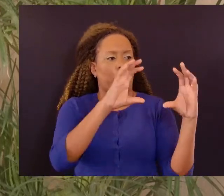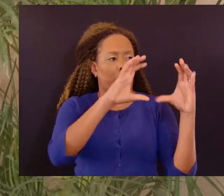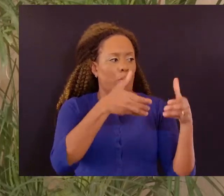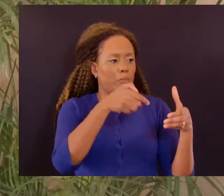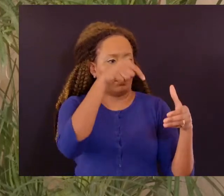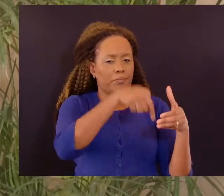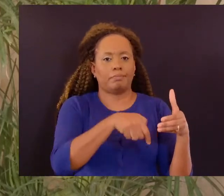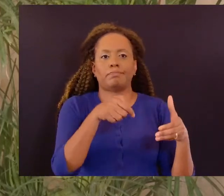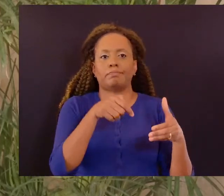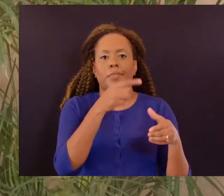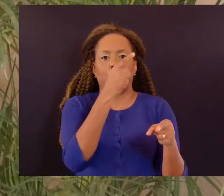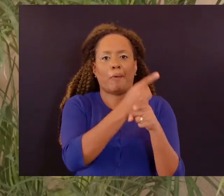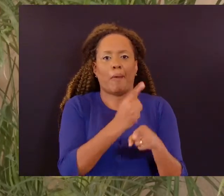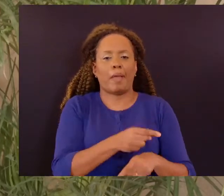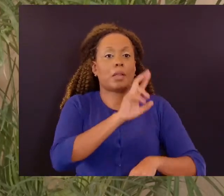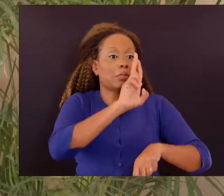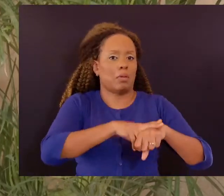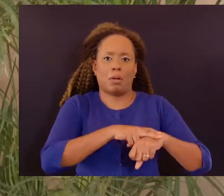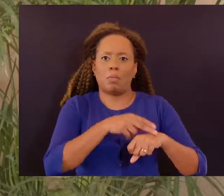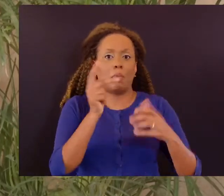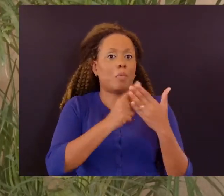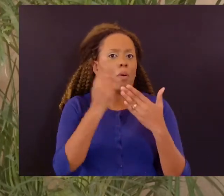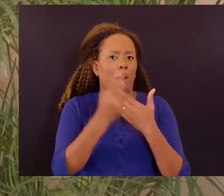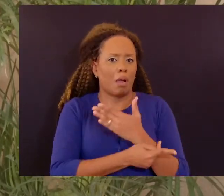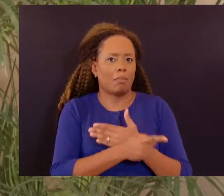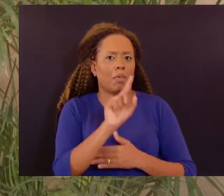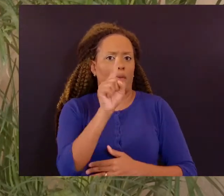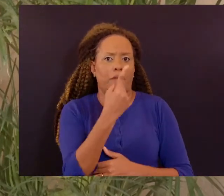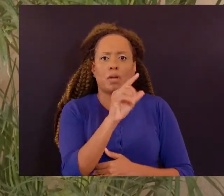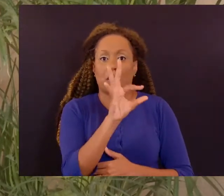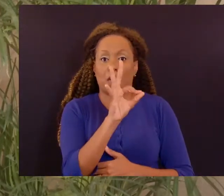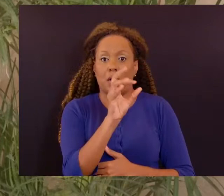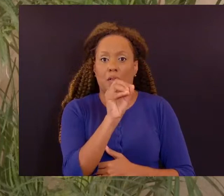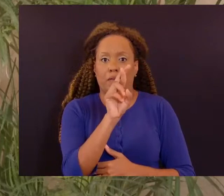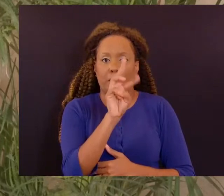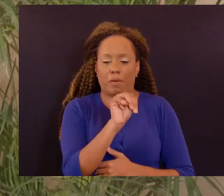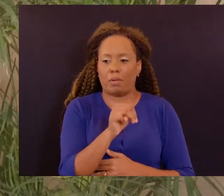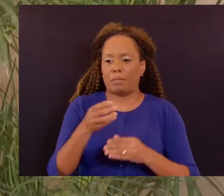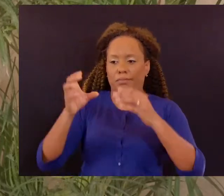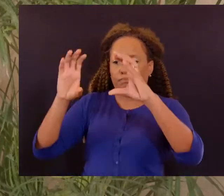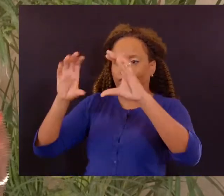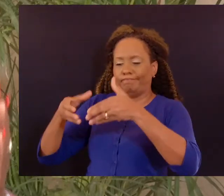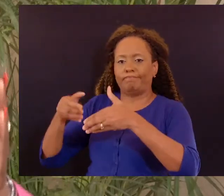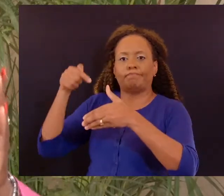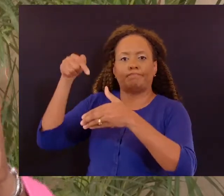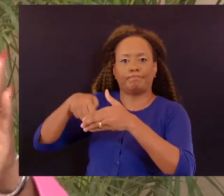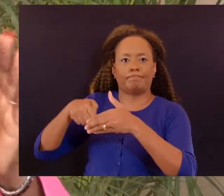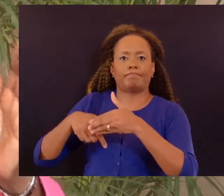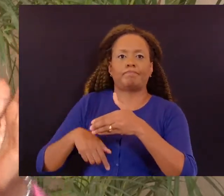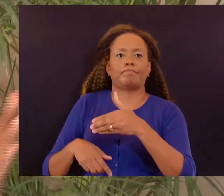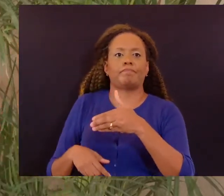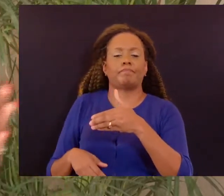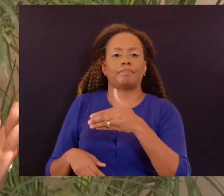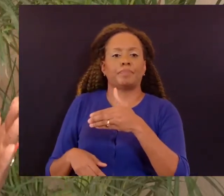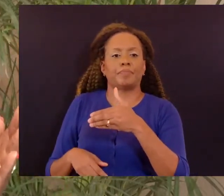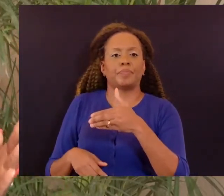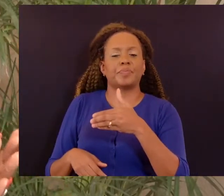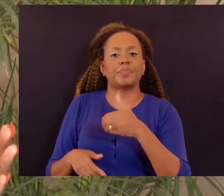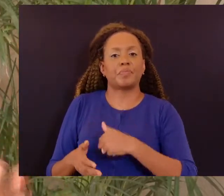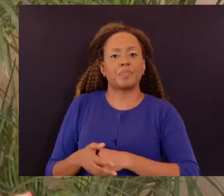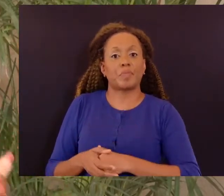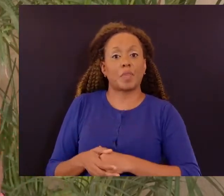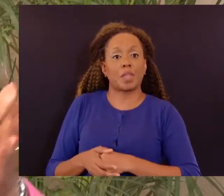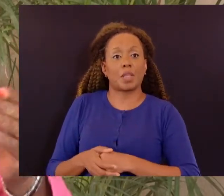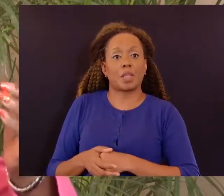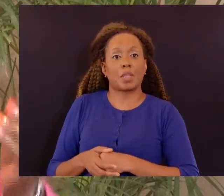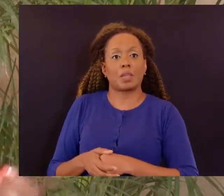the regular first year program, and a sector that follows what, for want of a better term, is going